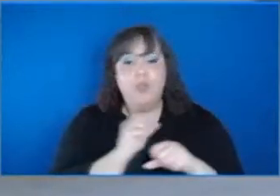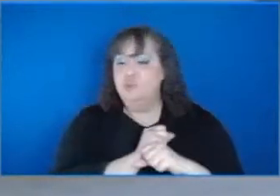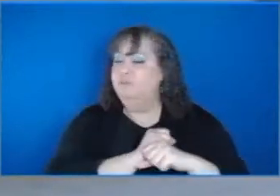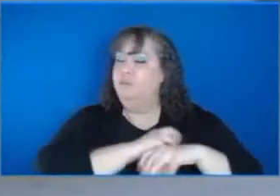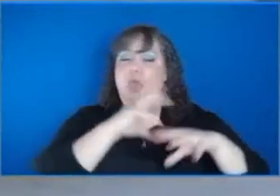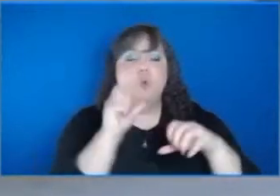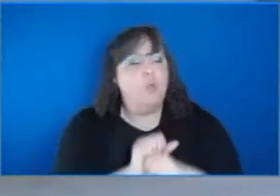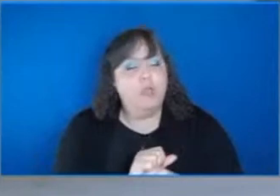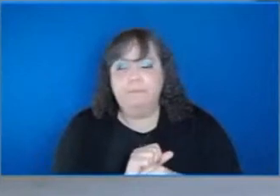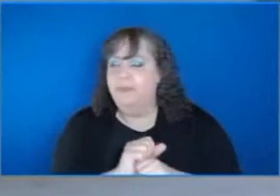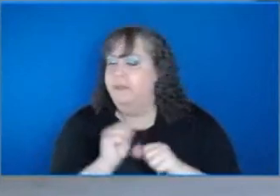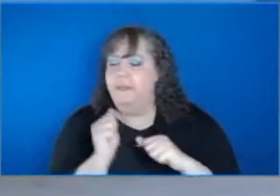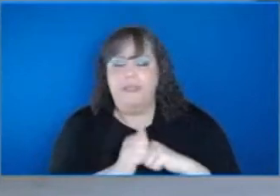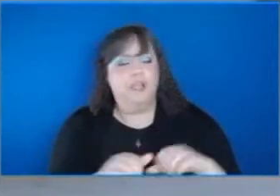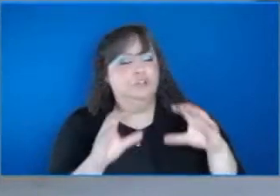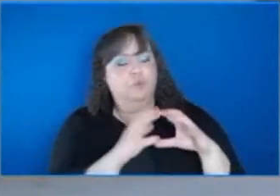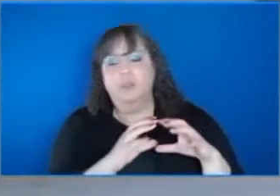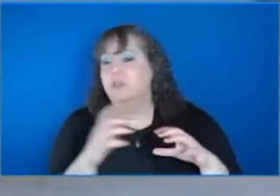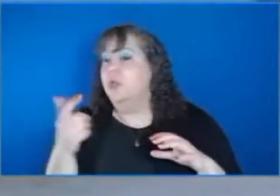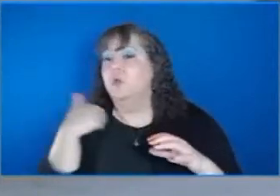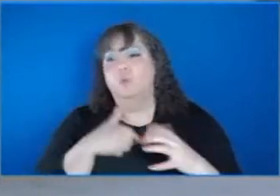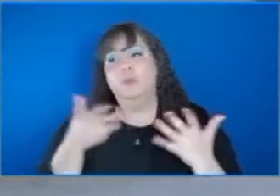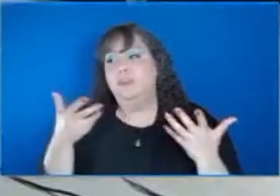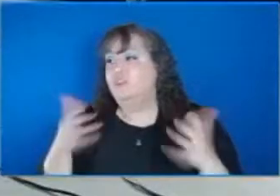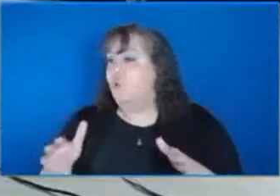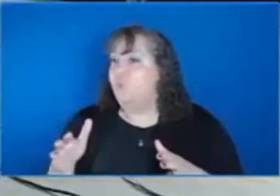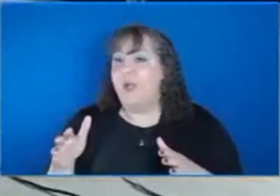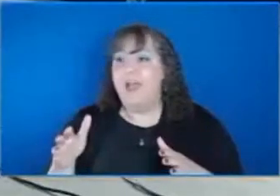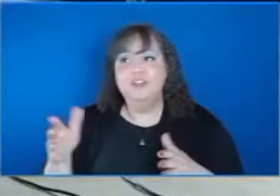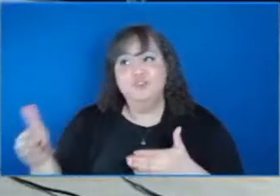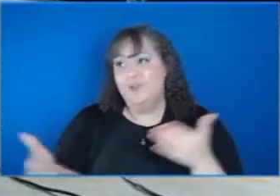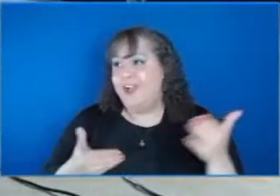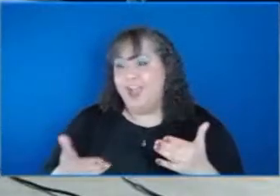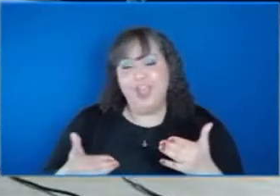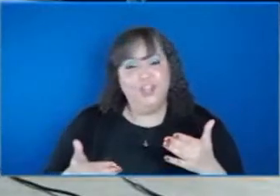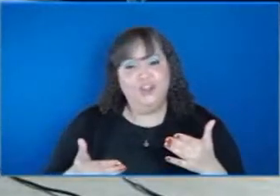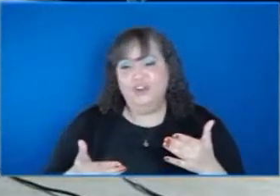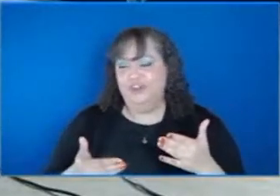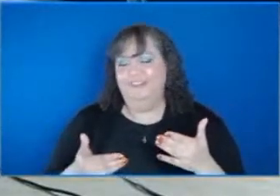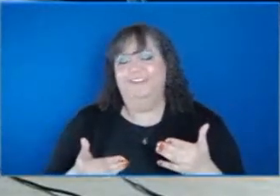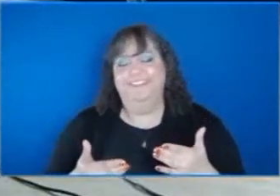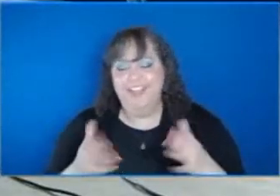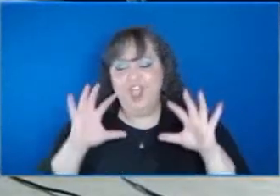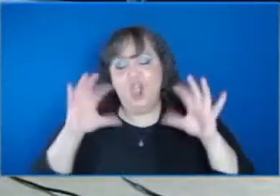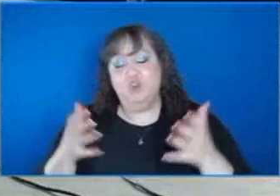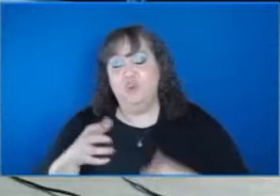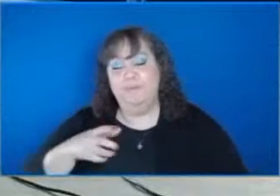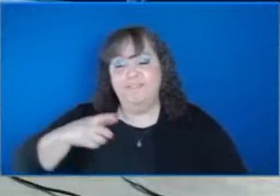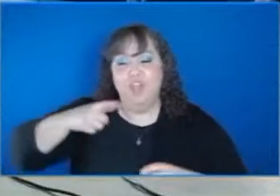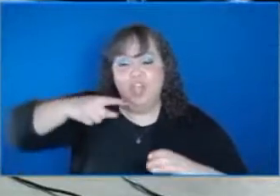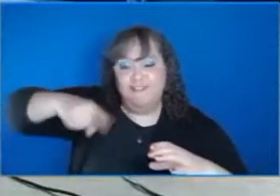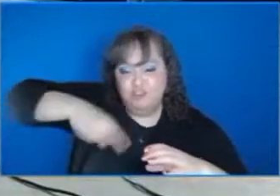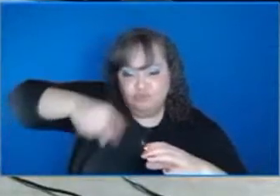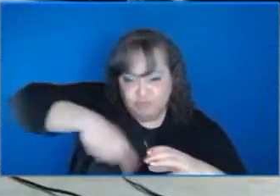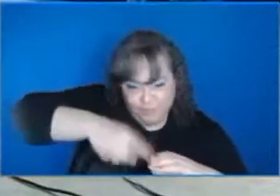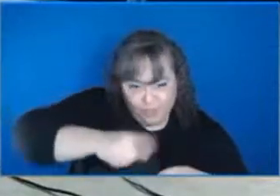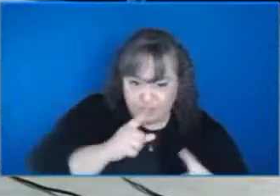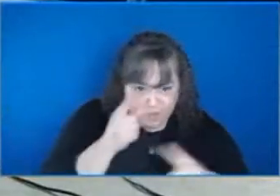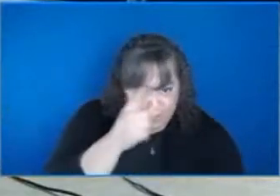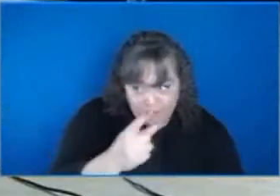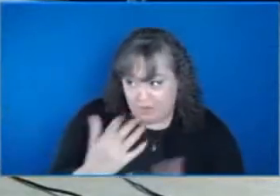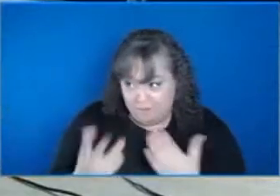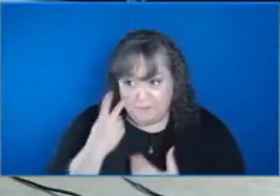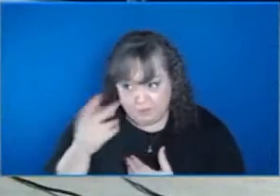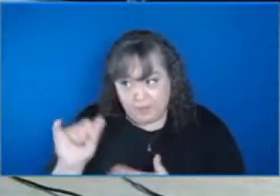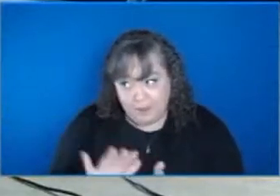want to hire a ragtag group of drillers to go out there and place Wait, it. I think I saw that one. Yeah, I just want to explain